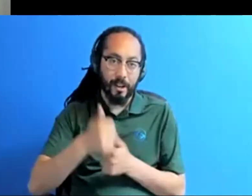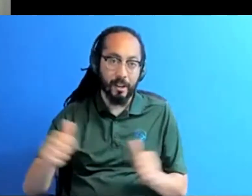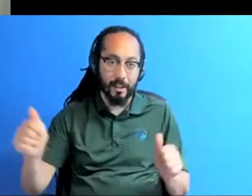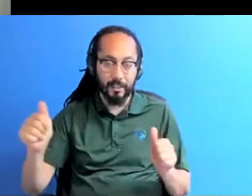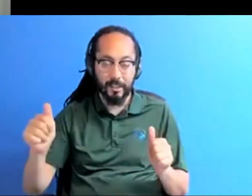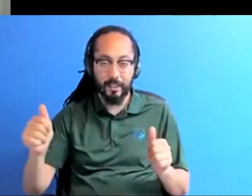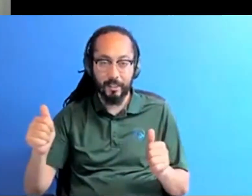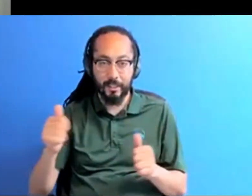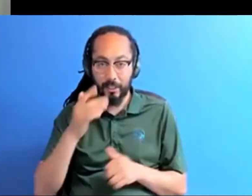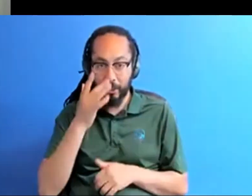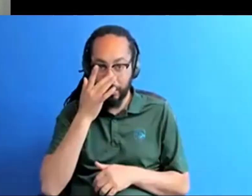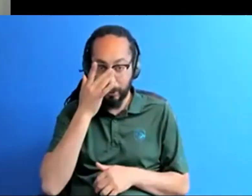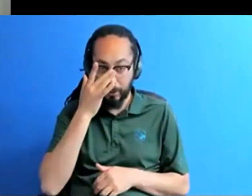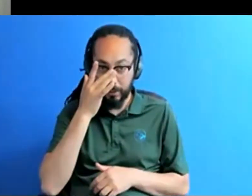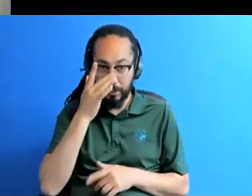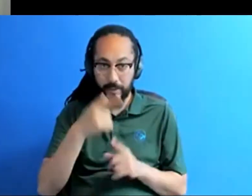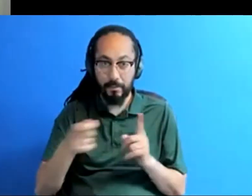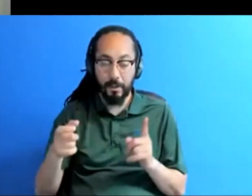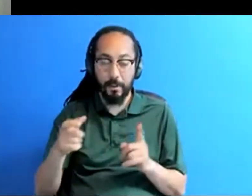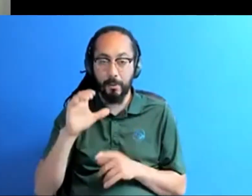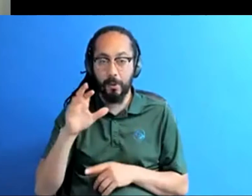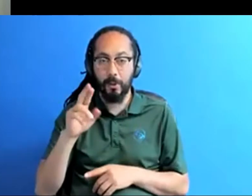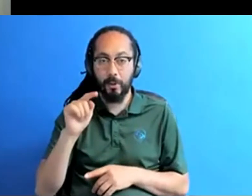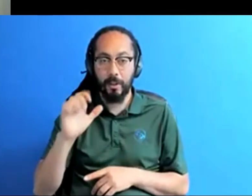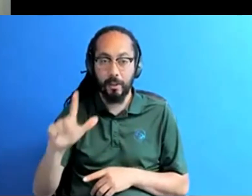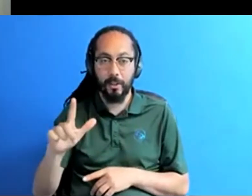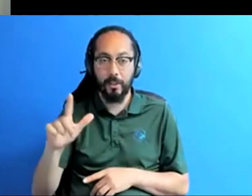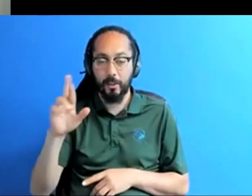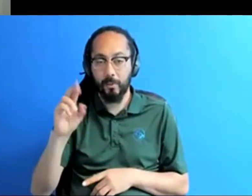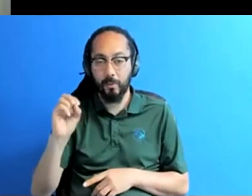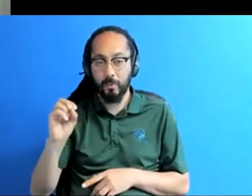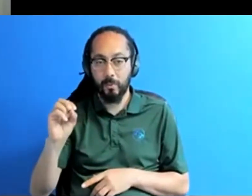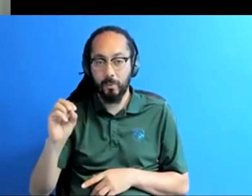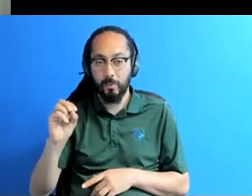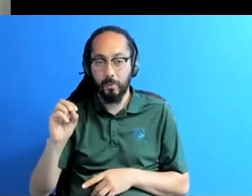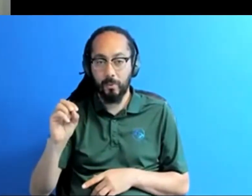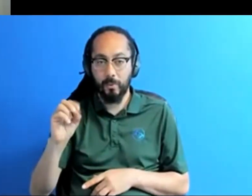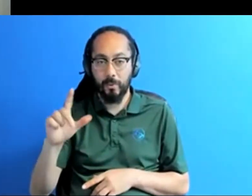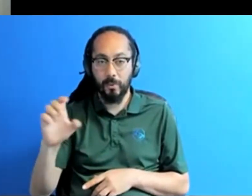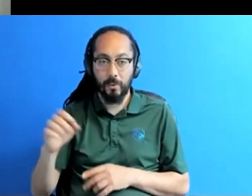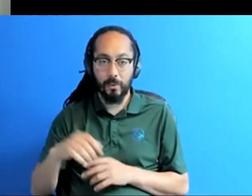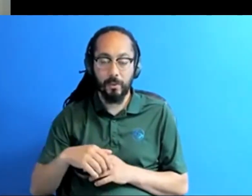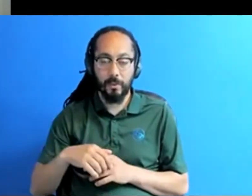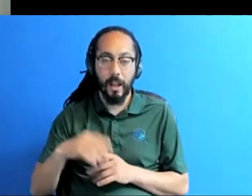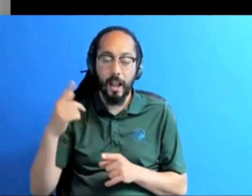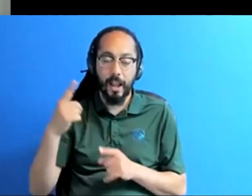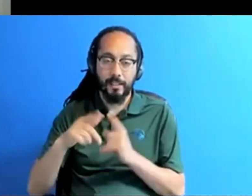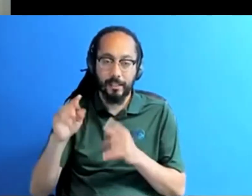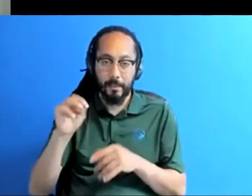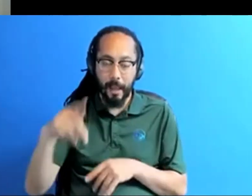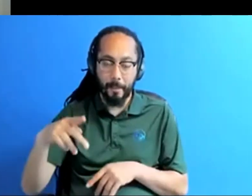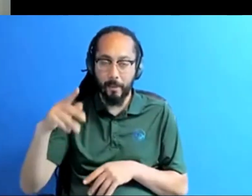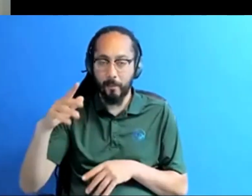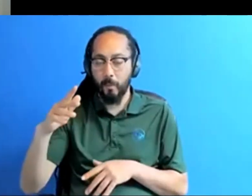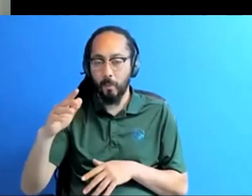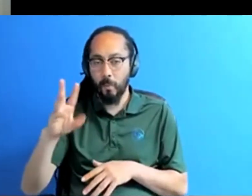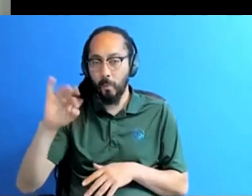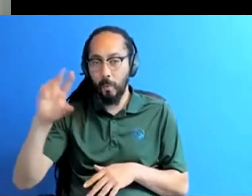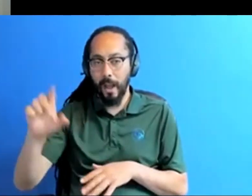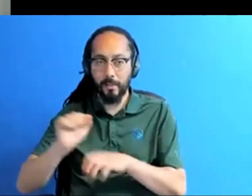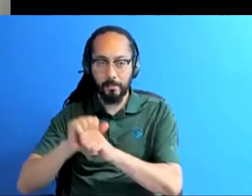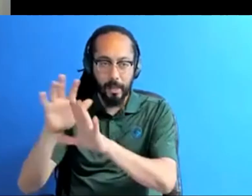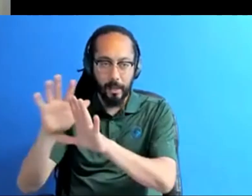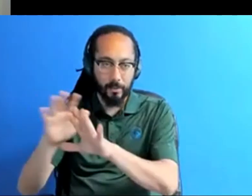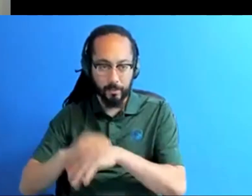nerds, it is from Critical Role, and it is a map of Wildmount. And I